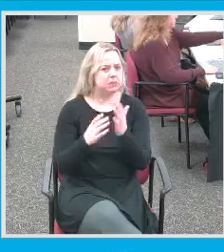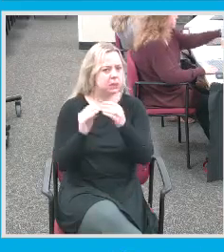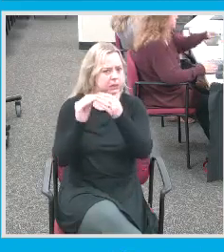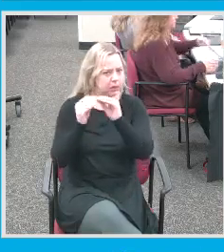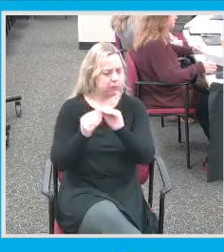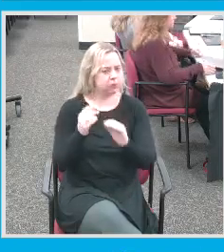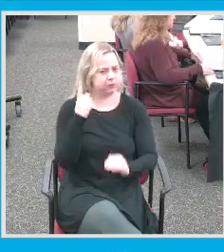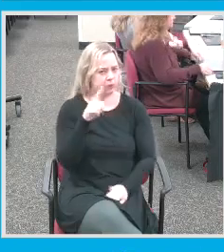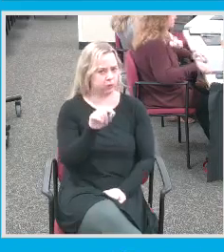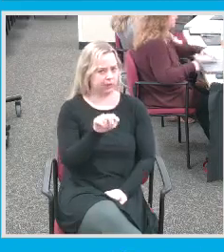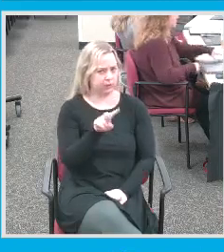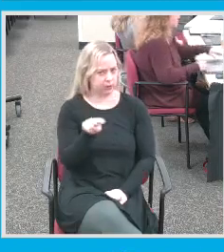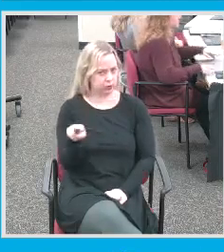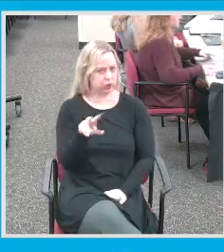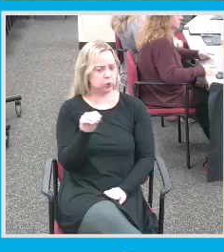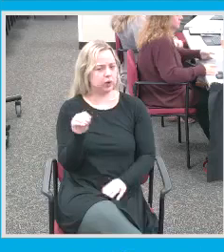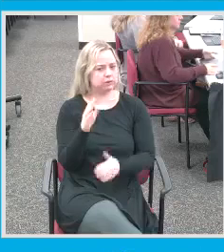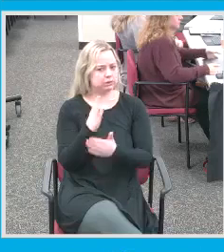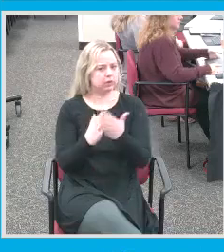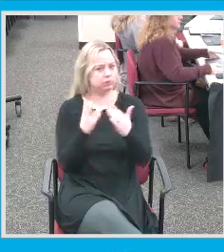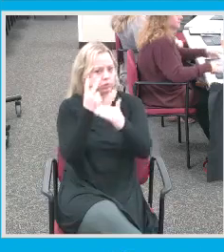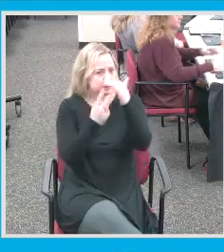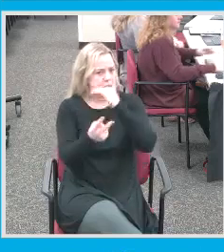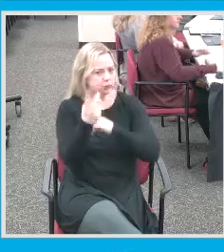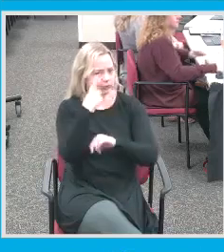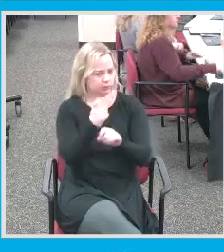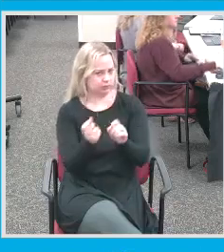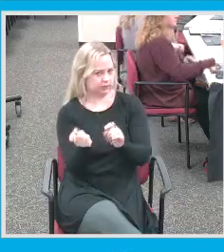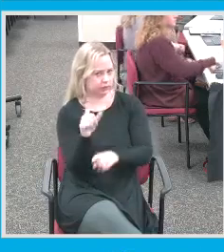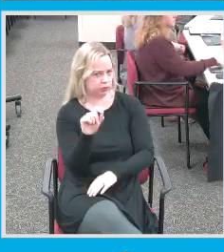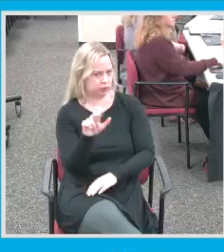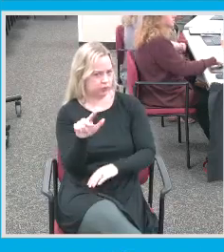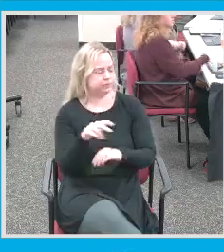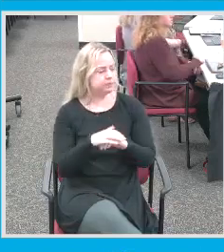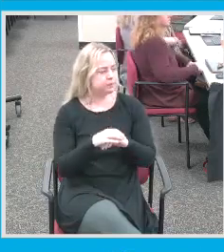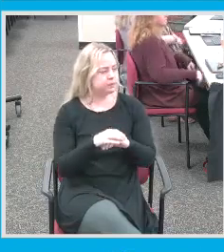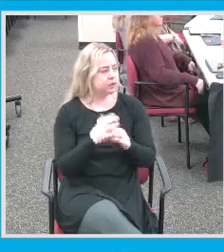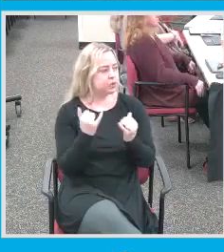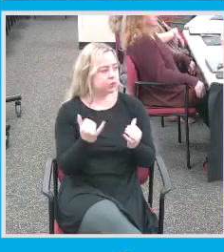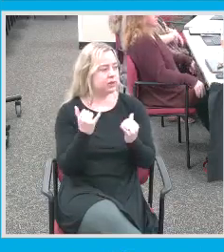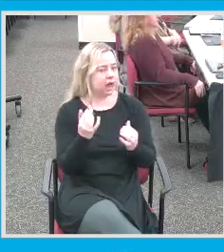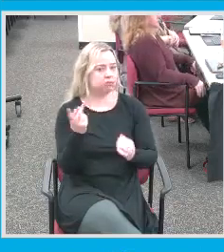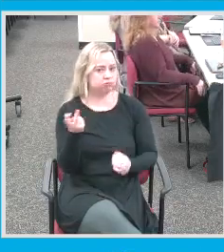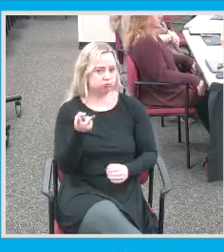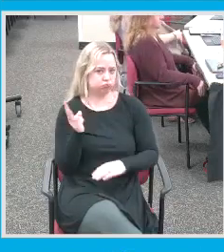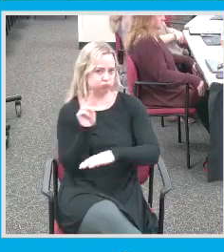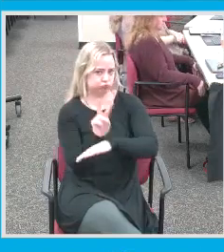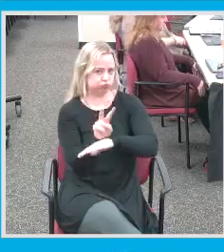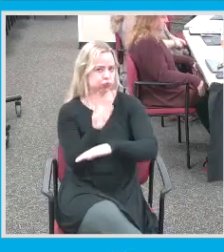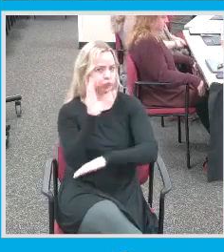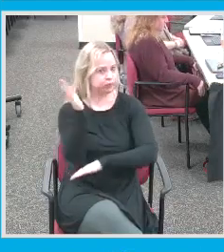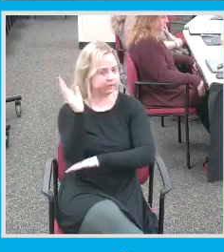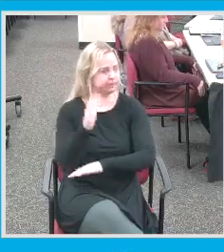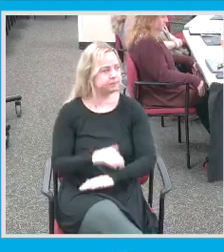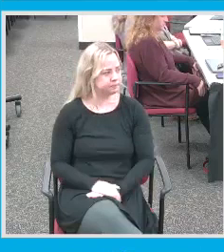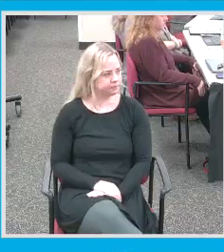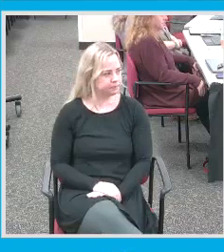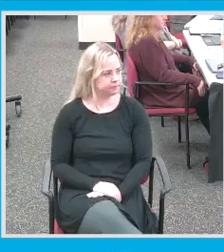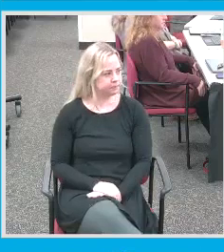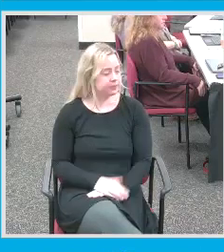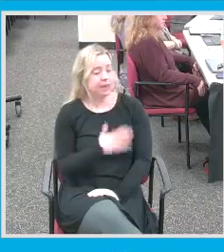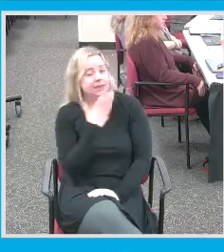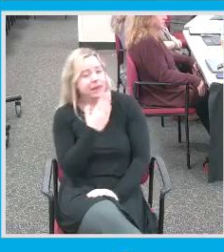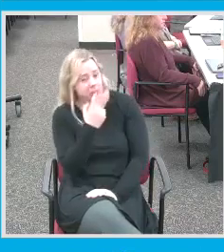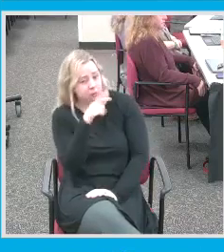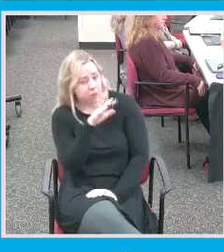2023. So Dr. Emily Russell-Kinsley and Dr. Leanne Kelly are coming up next. And thank you for your